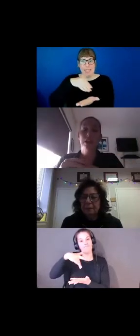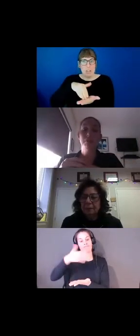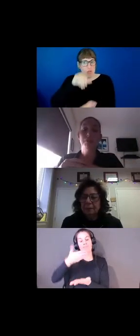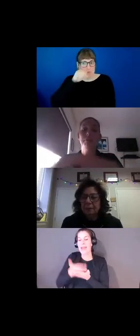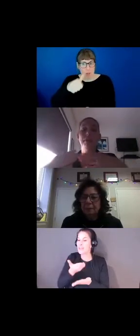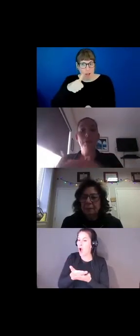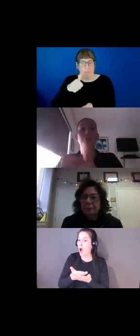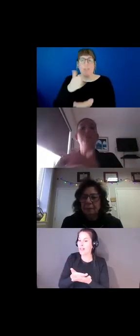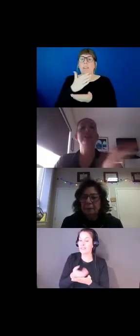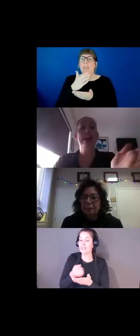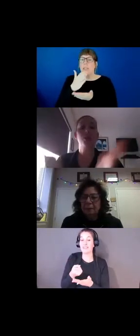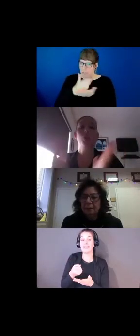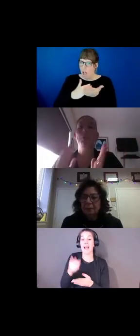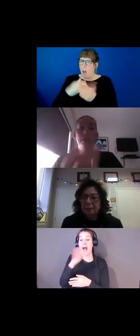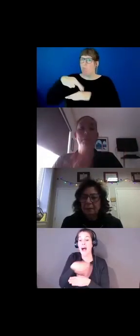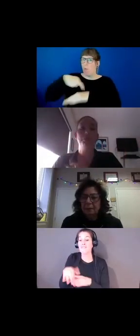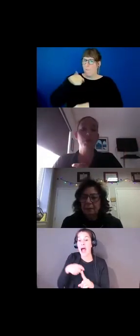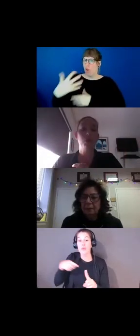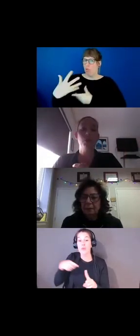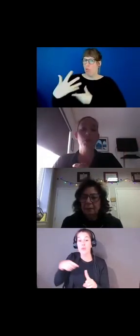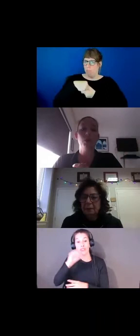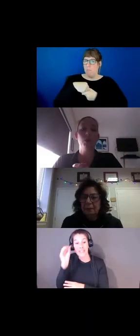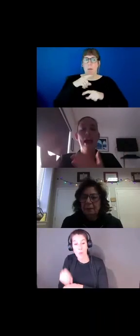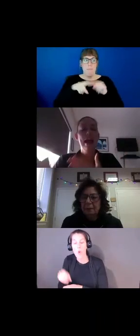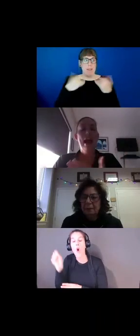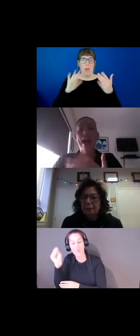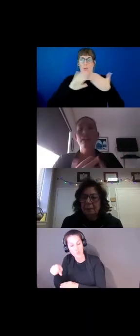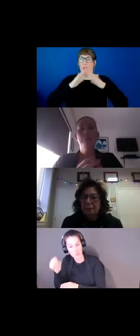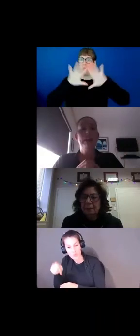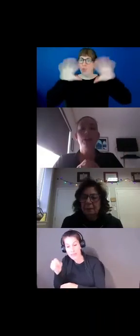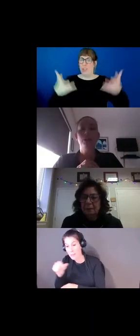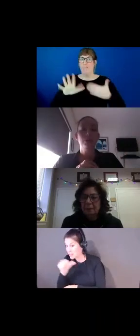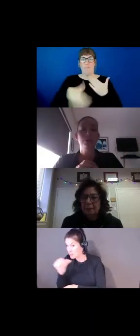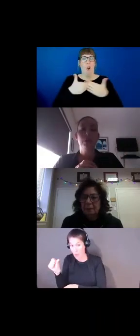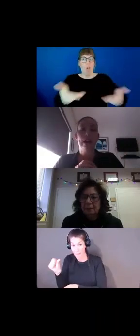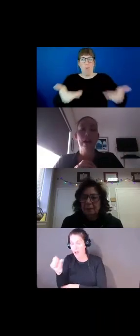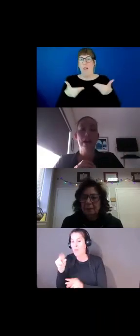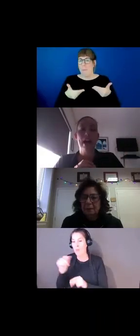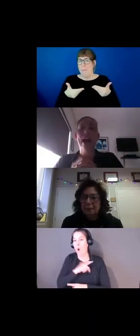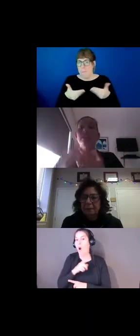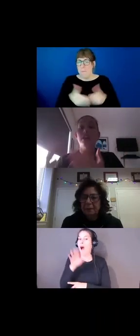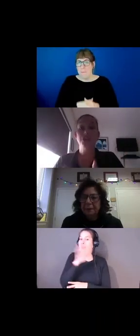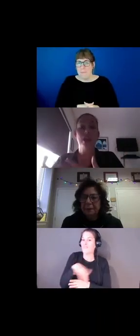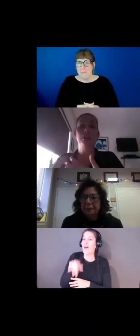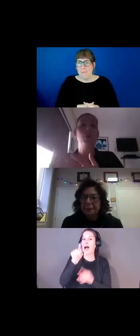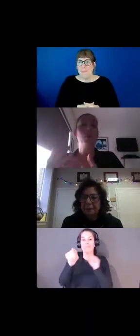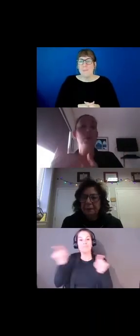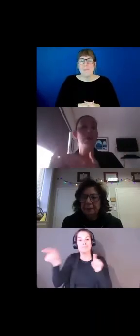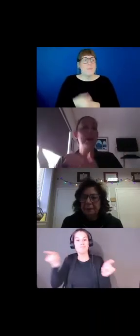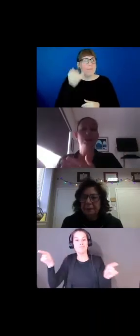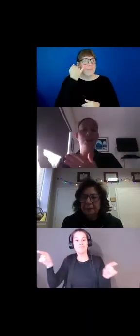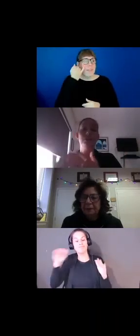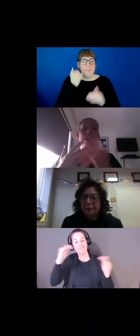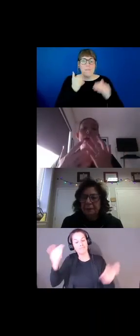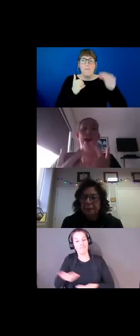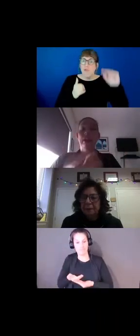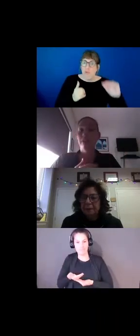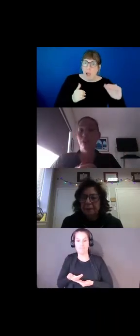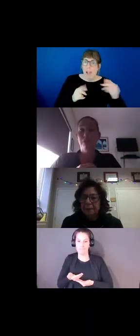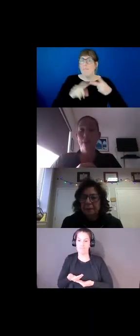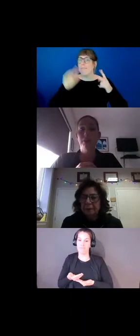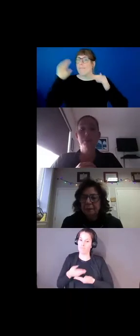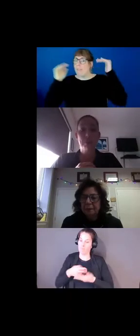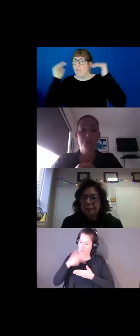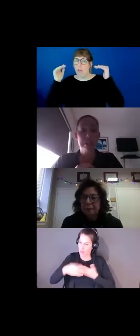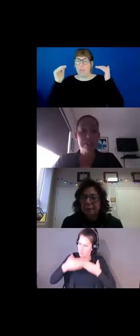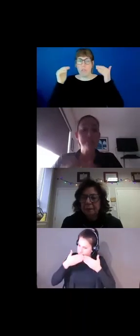children that come from there, but it really has opened up to the whole community. Anybody who has a child or an adult in their